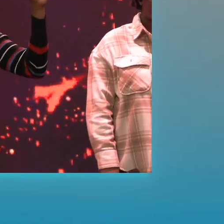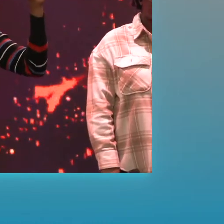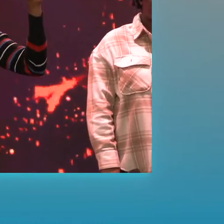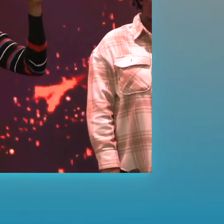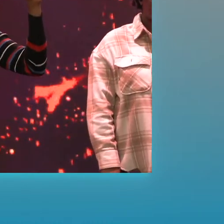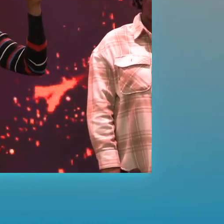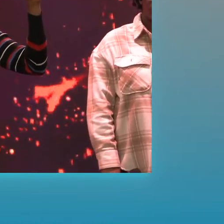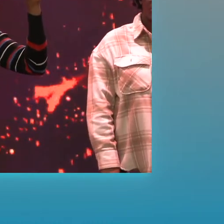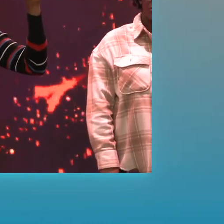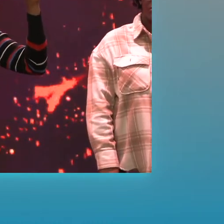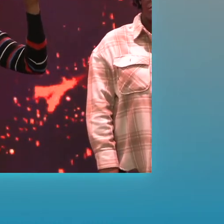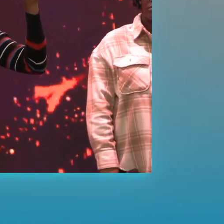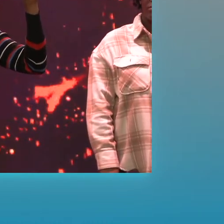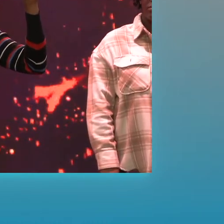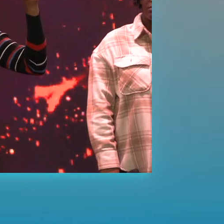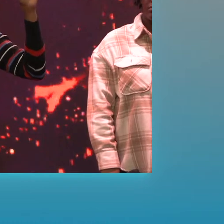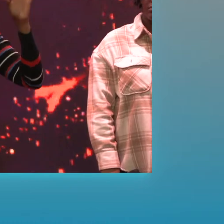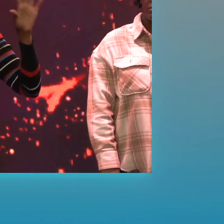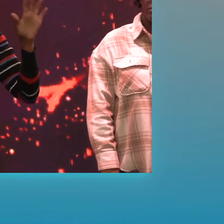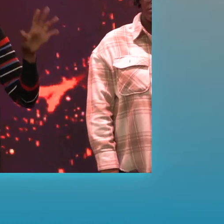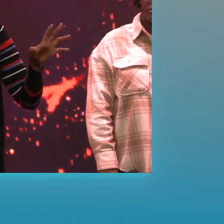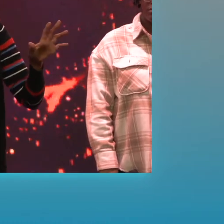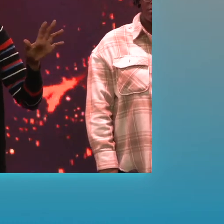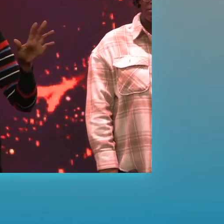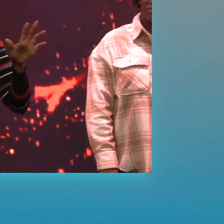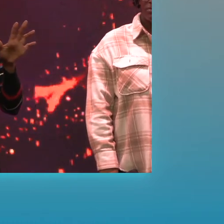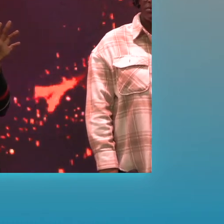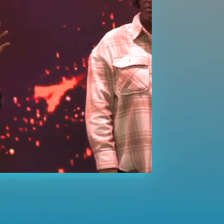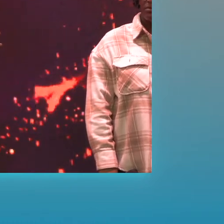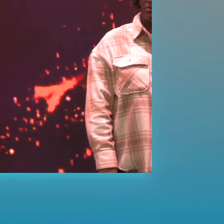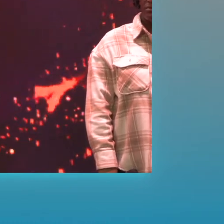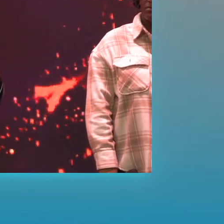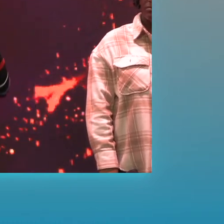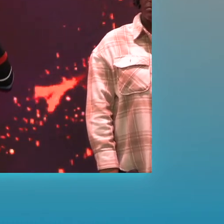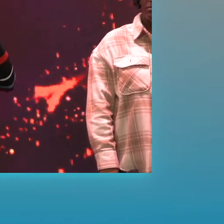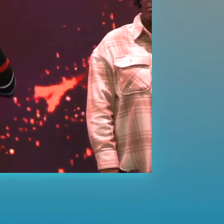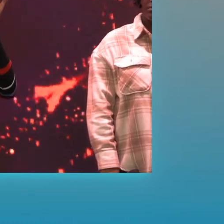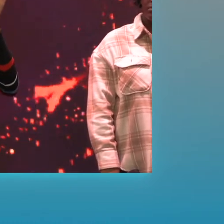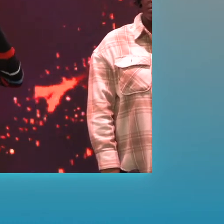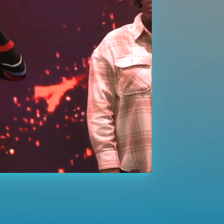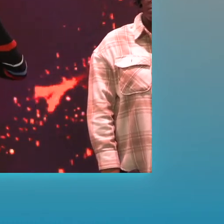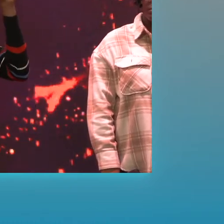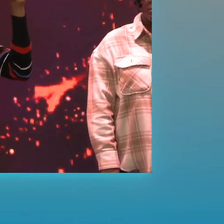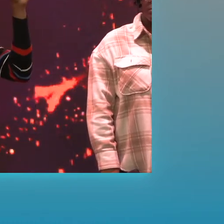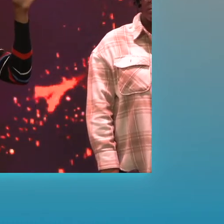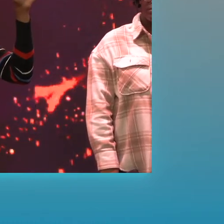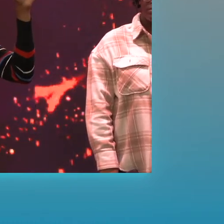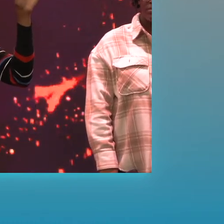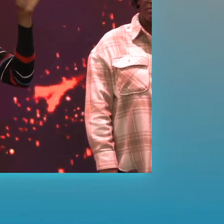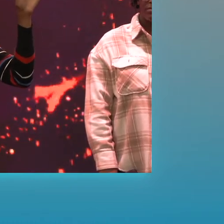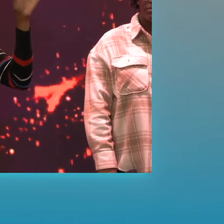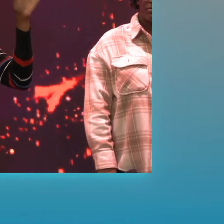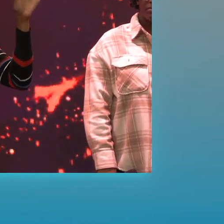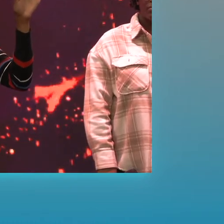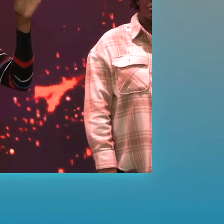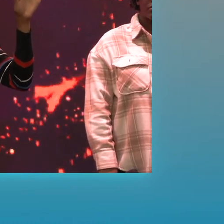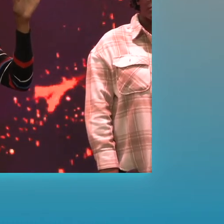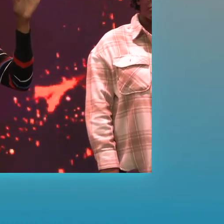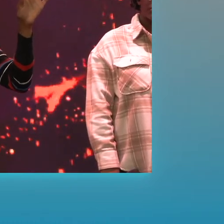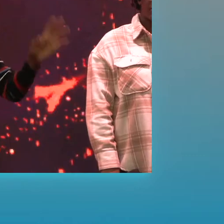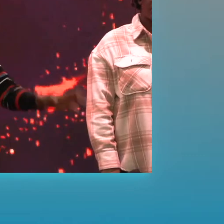pray tonight? Amen. Amen. Okay, so that was 10%. Let's try again. Is somebody ready to pray